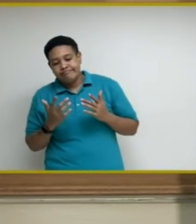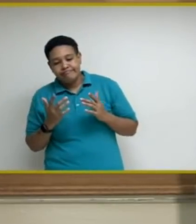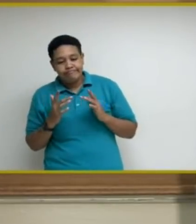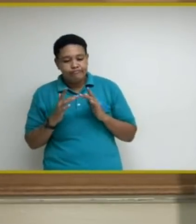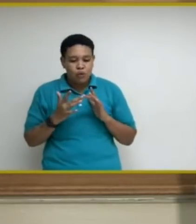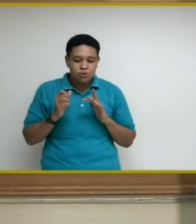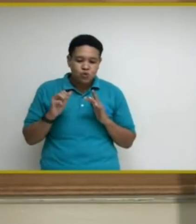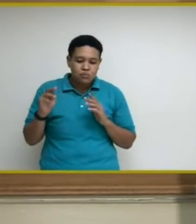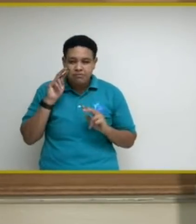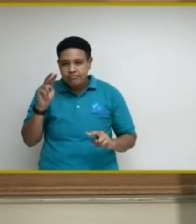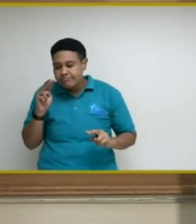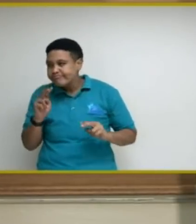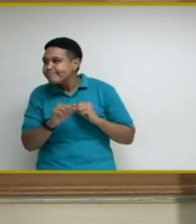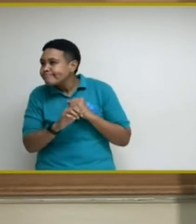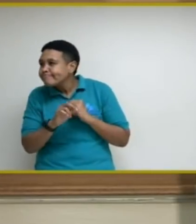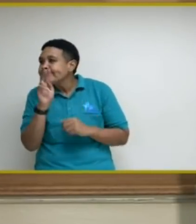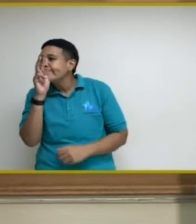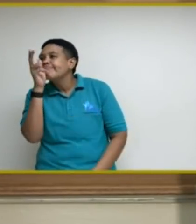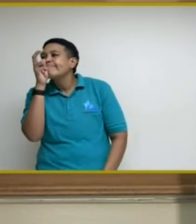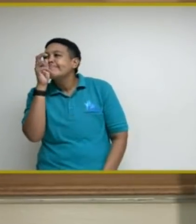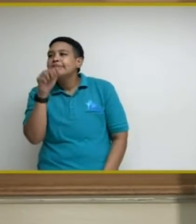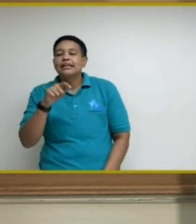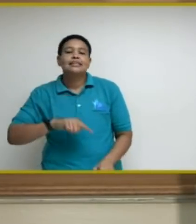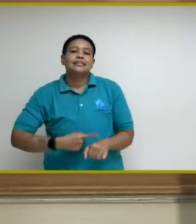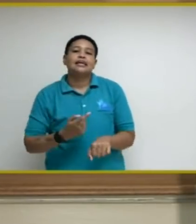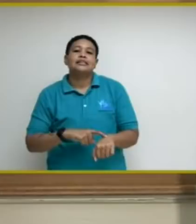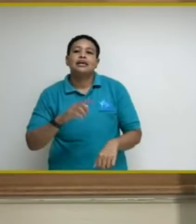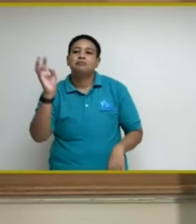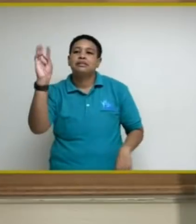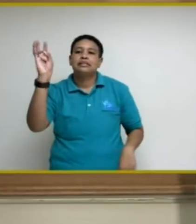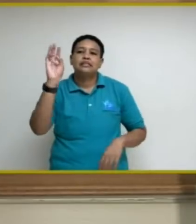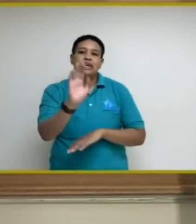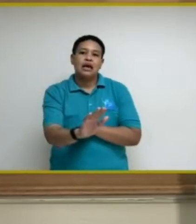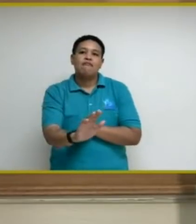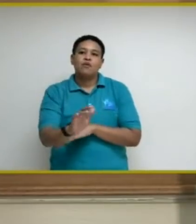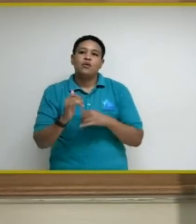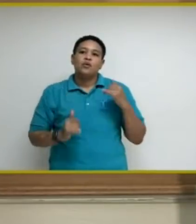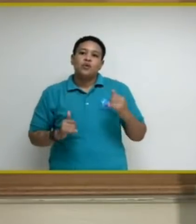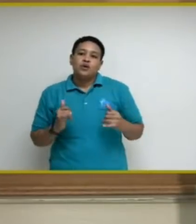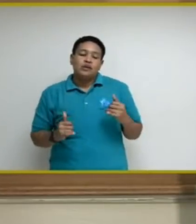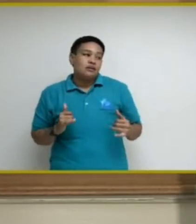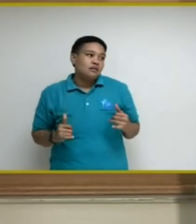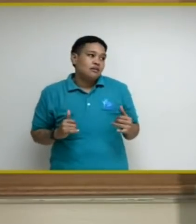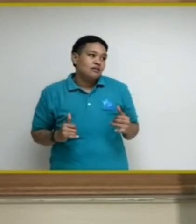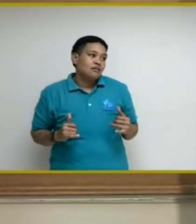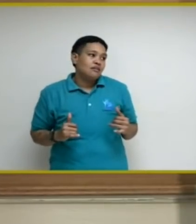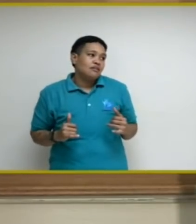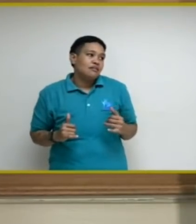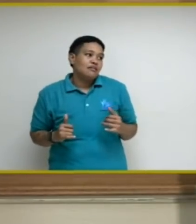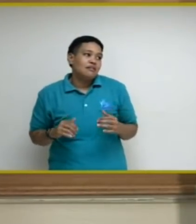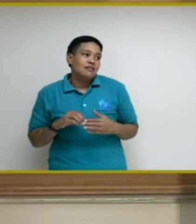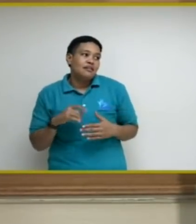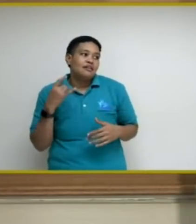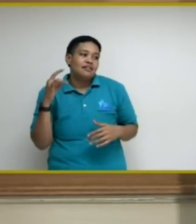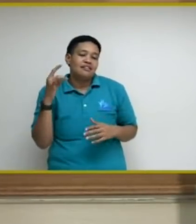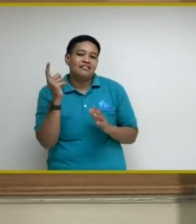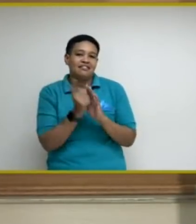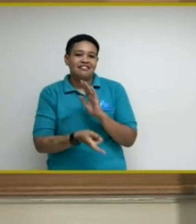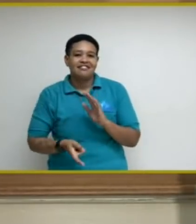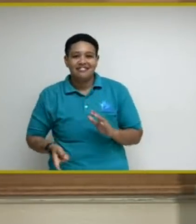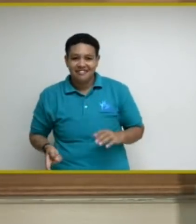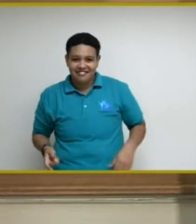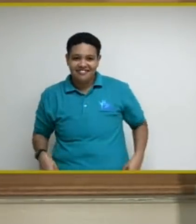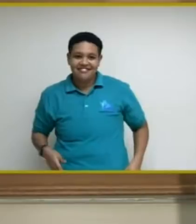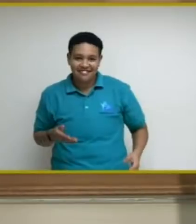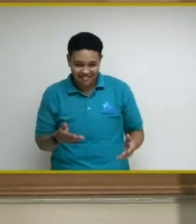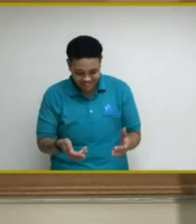I'm sure have been advertised. That starts at 6 p.m., which is in 18 minutes, right